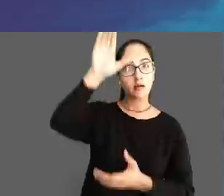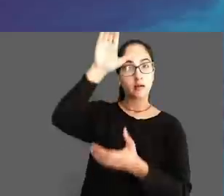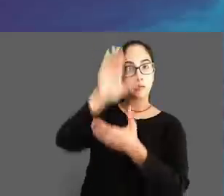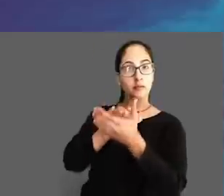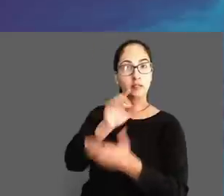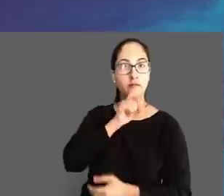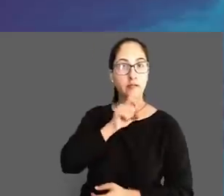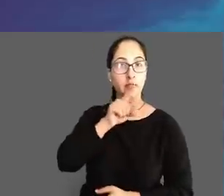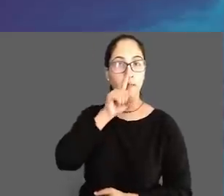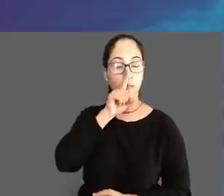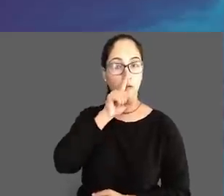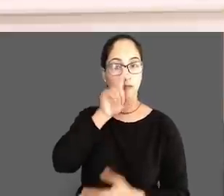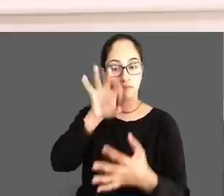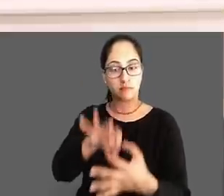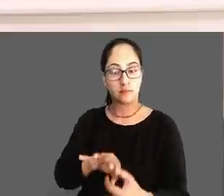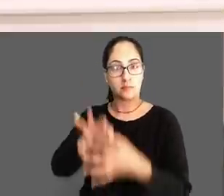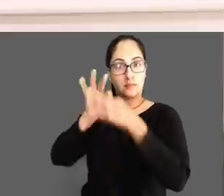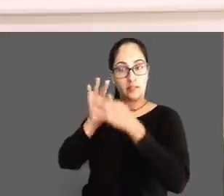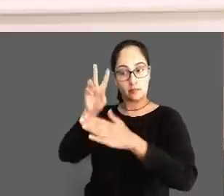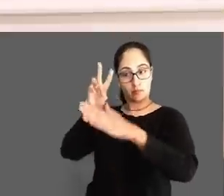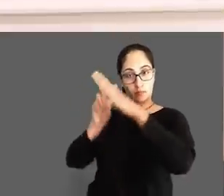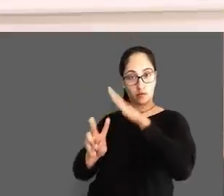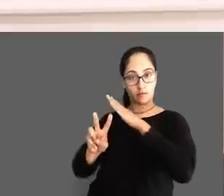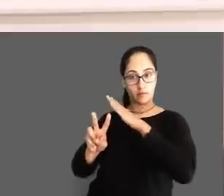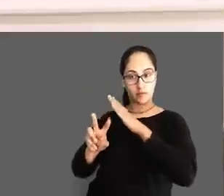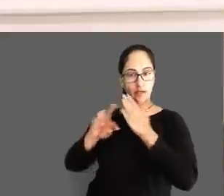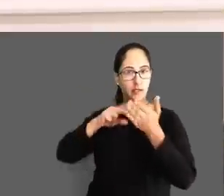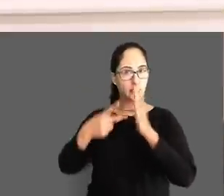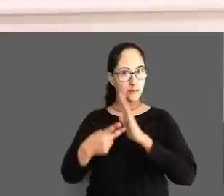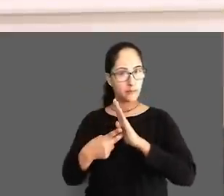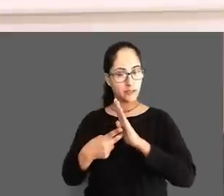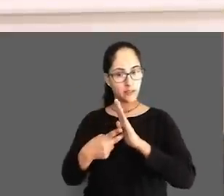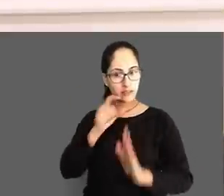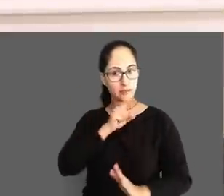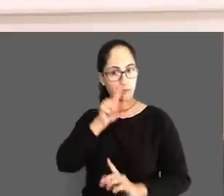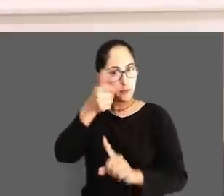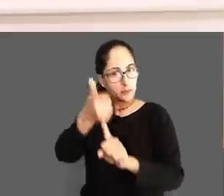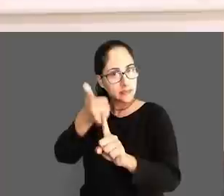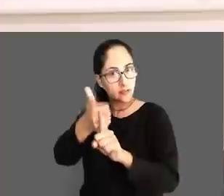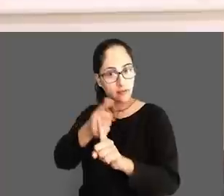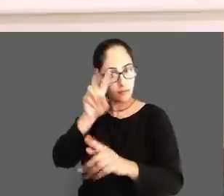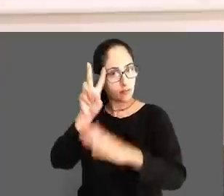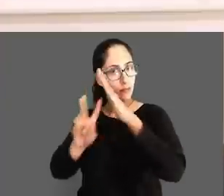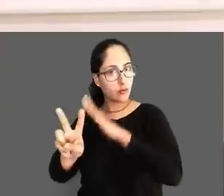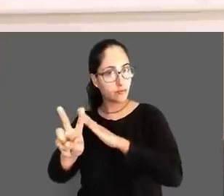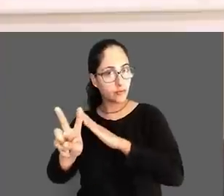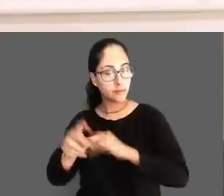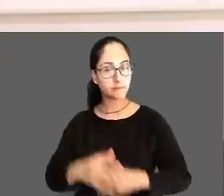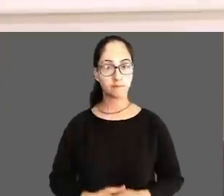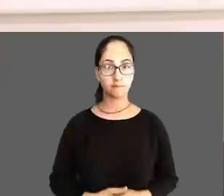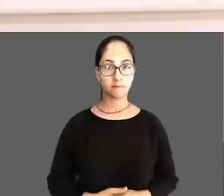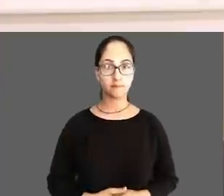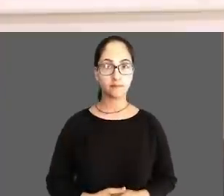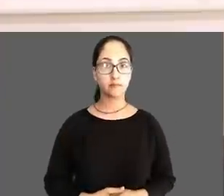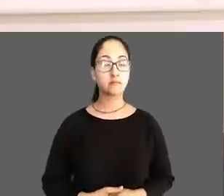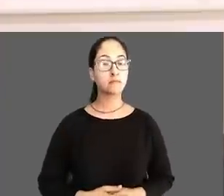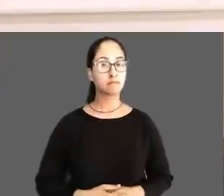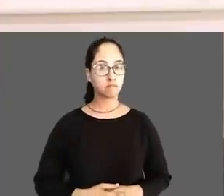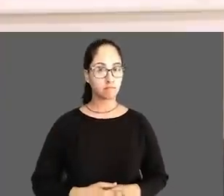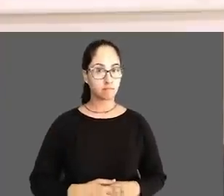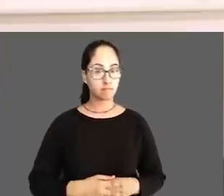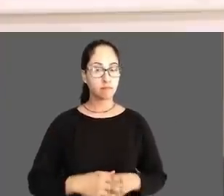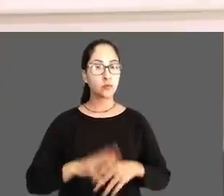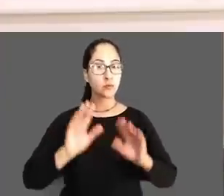like a prophet to you? Actually, it's really important to differentiate between the two,